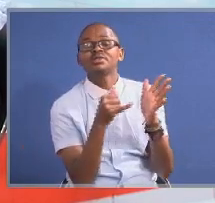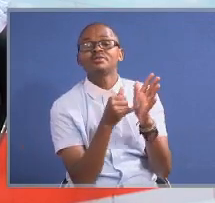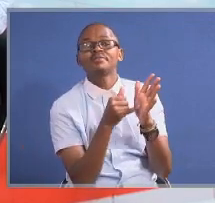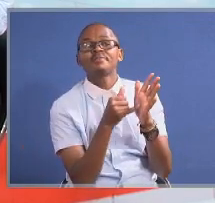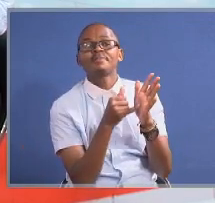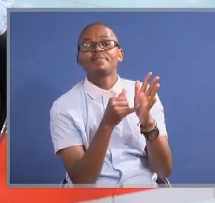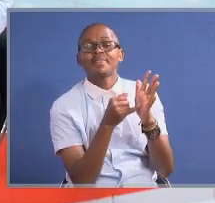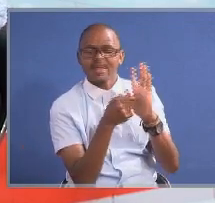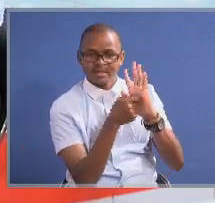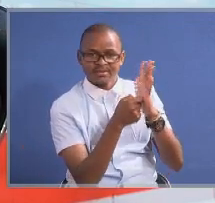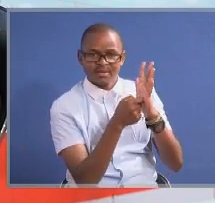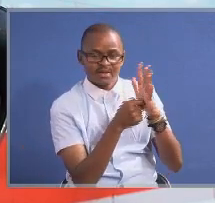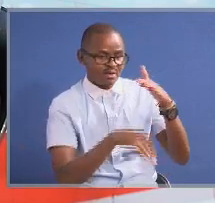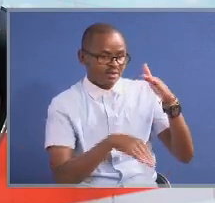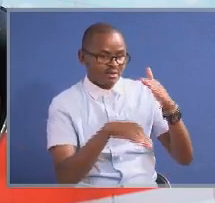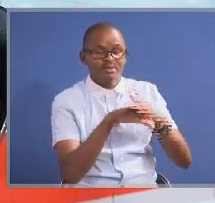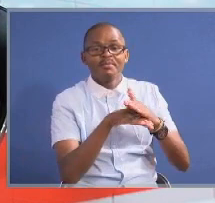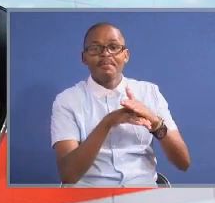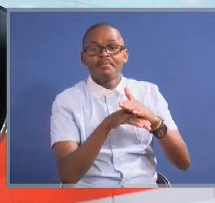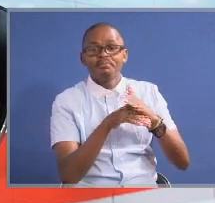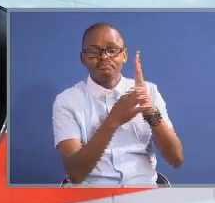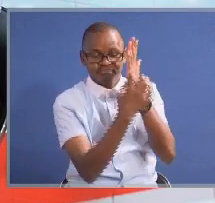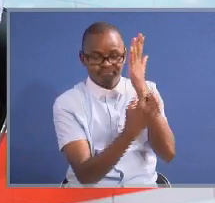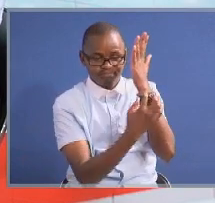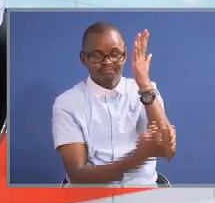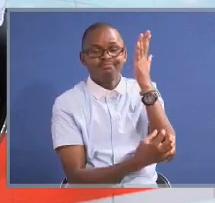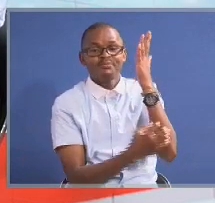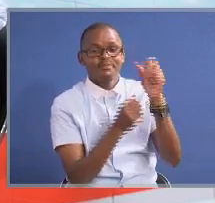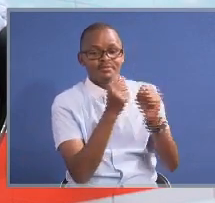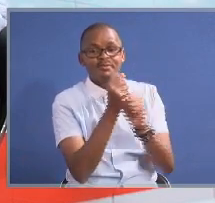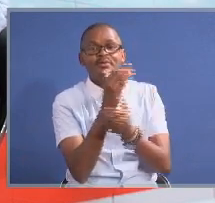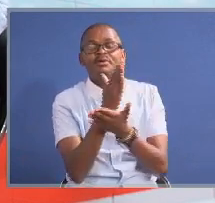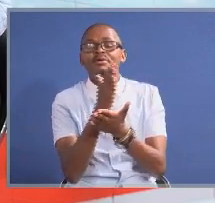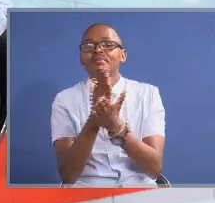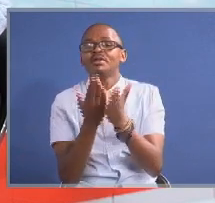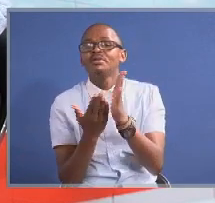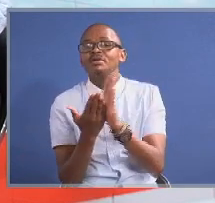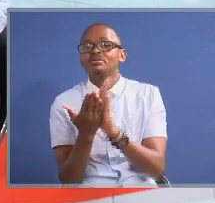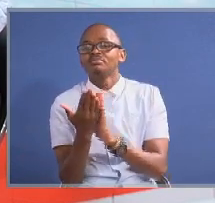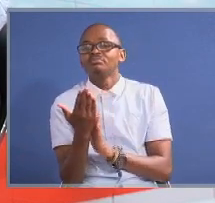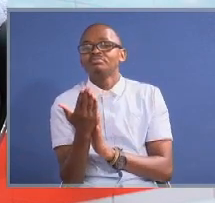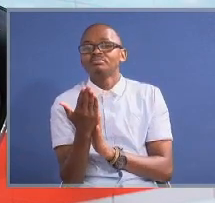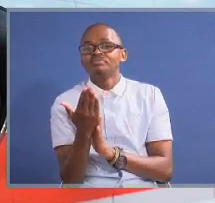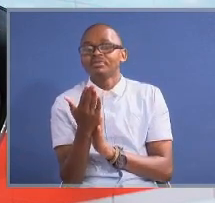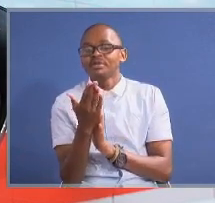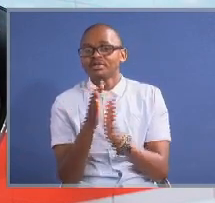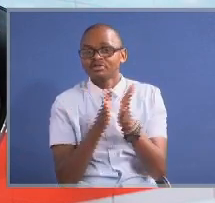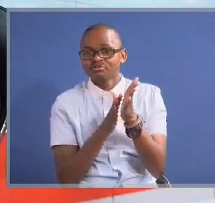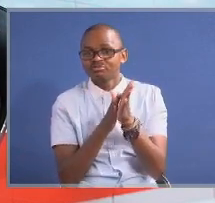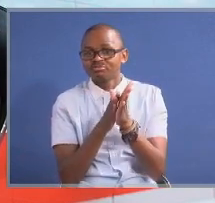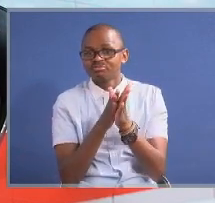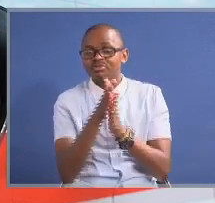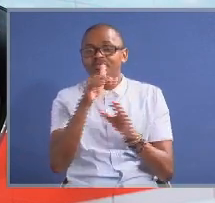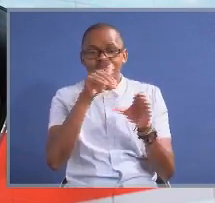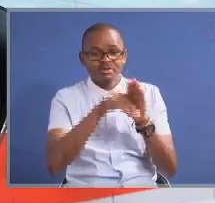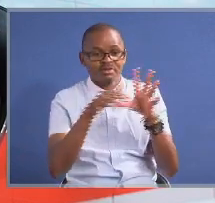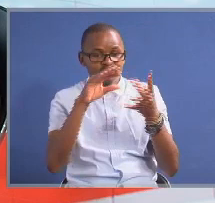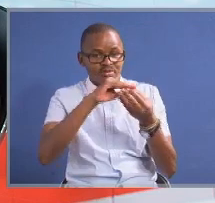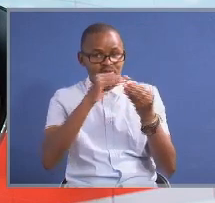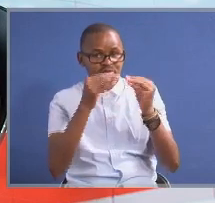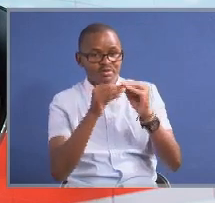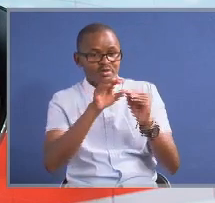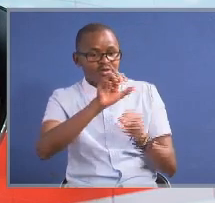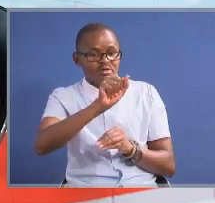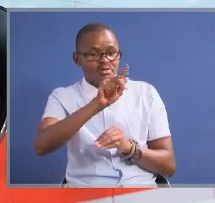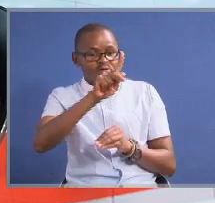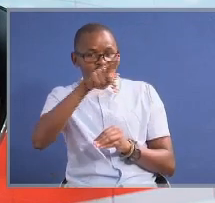know, the key objective to eradicate poverty and ensure sustainable development, smooth and gradual integration of the